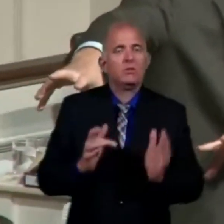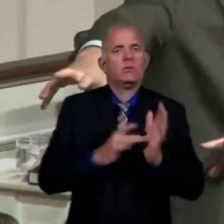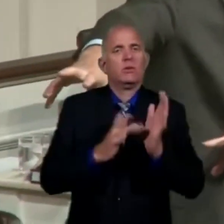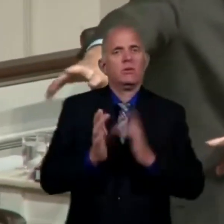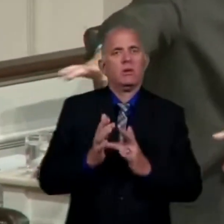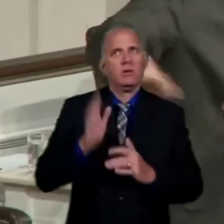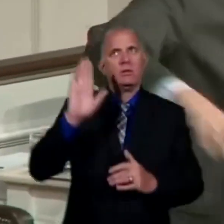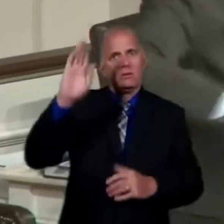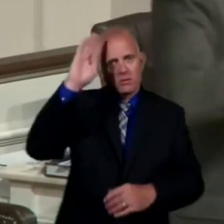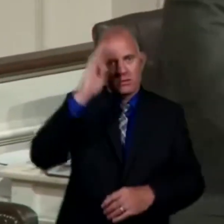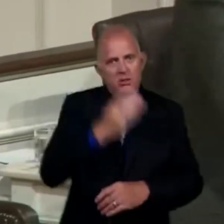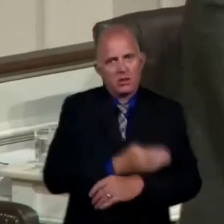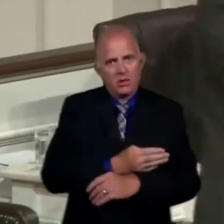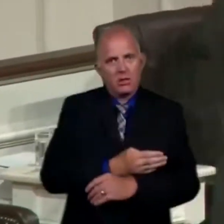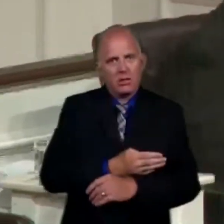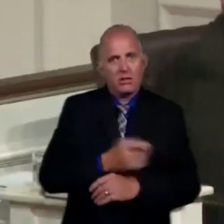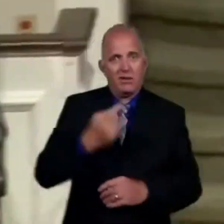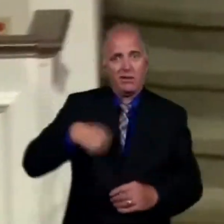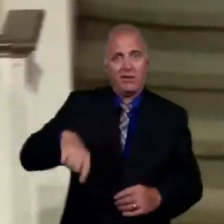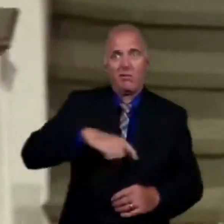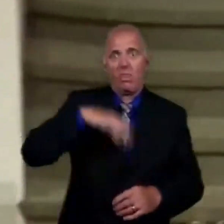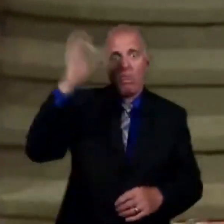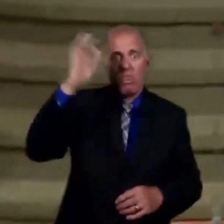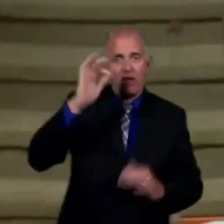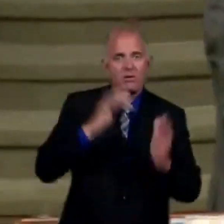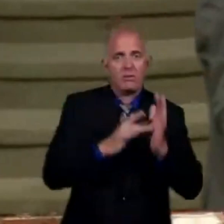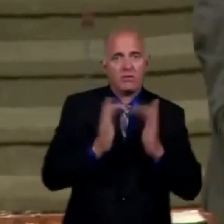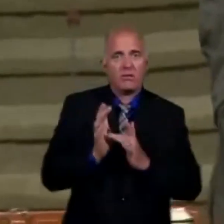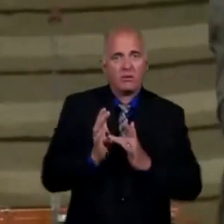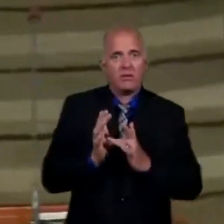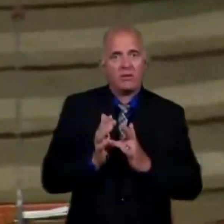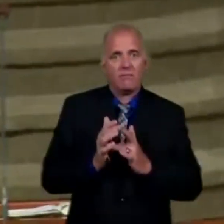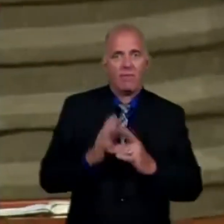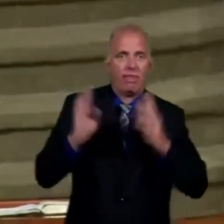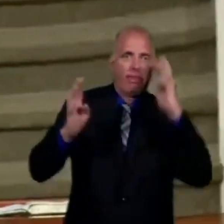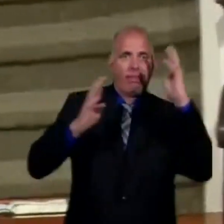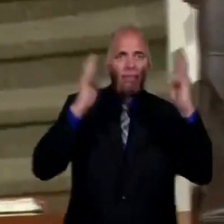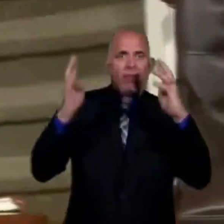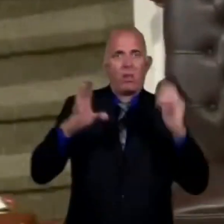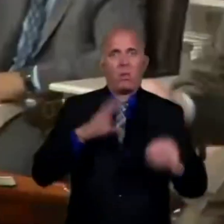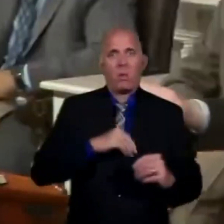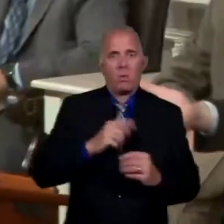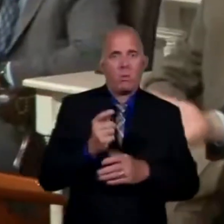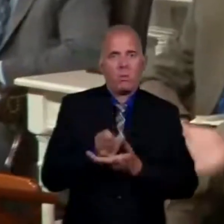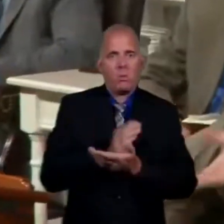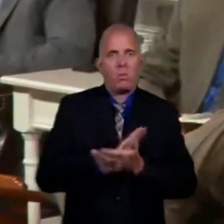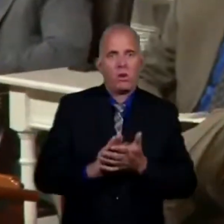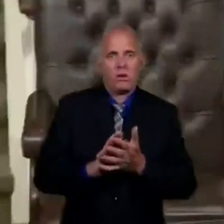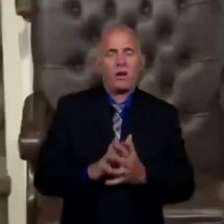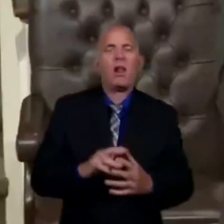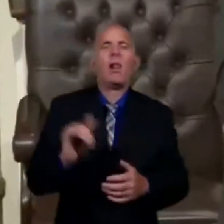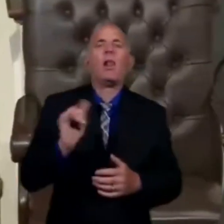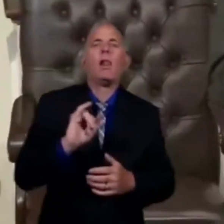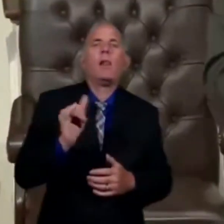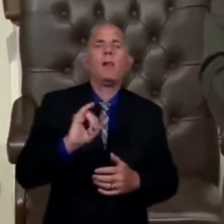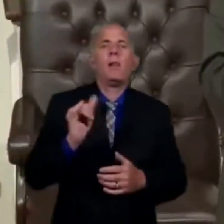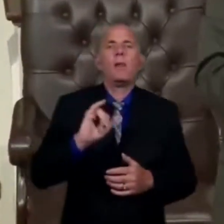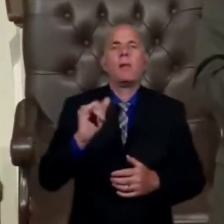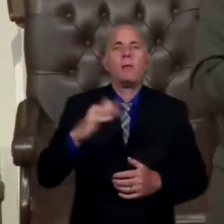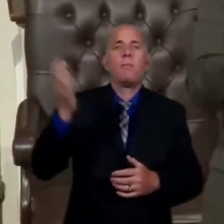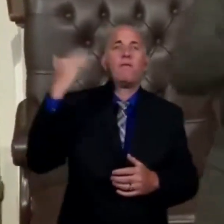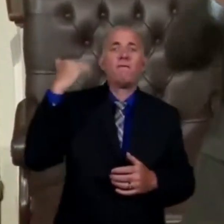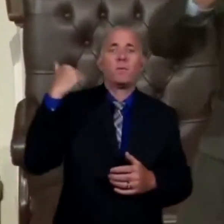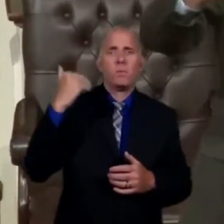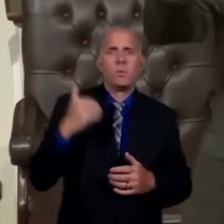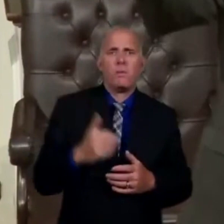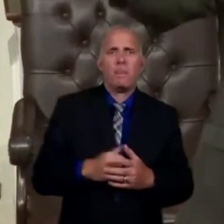Son. And they go about making their own righteousness. Like many of us did in times past, we